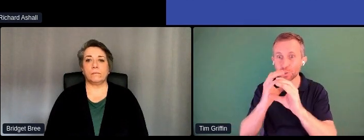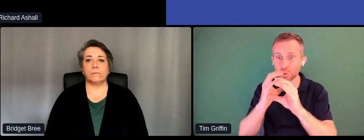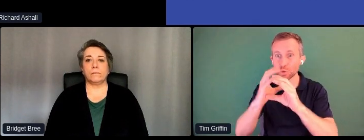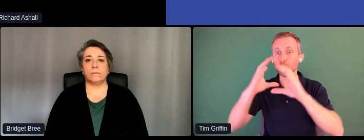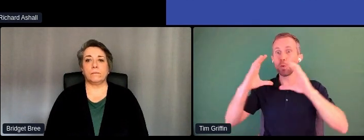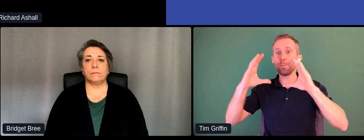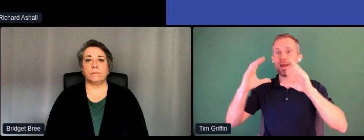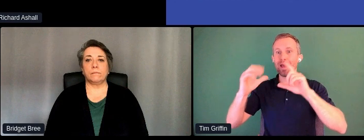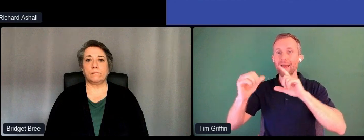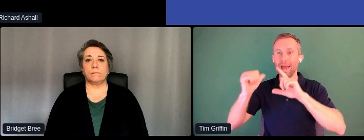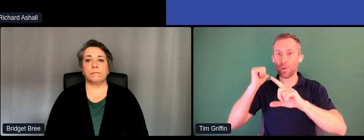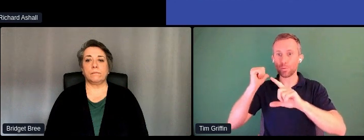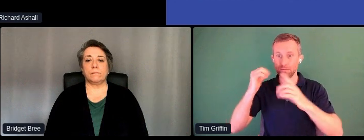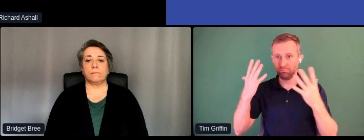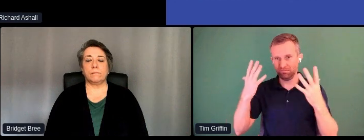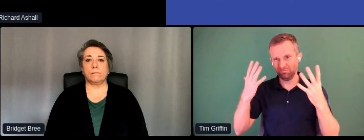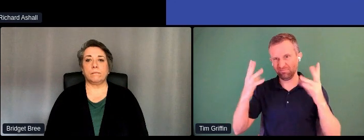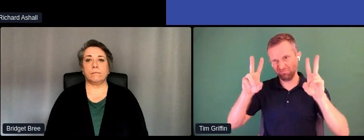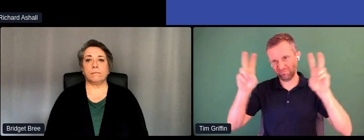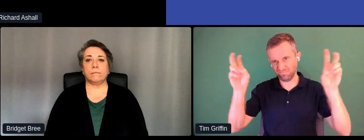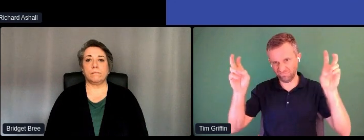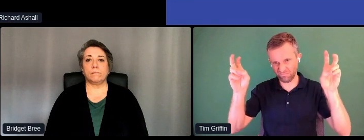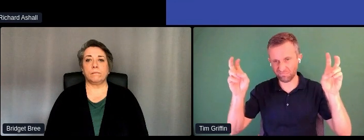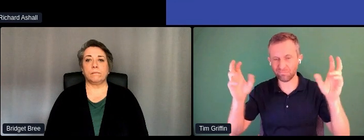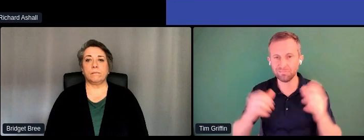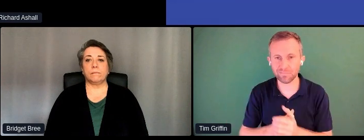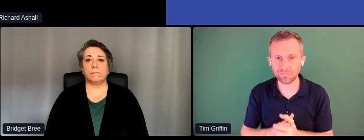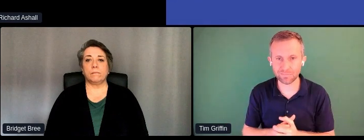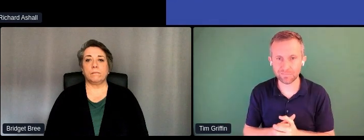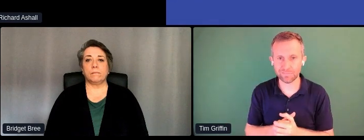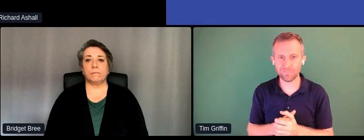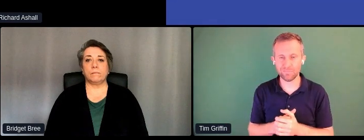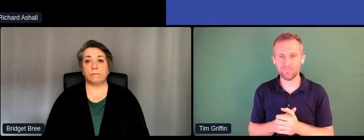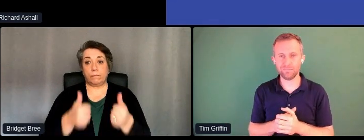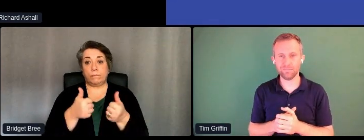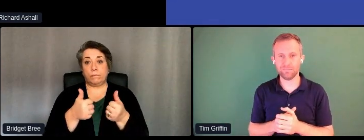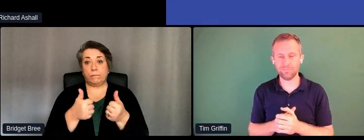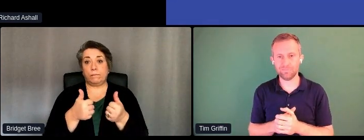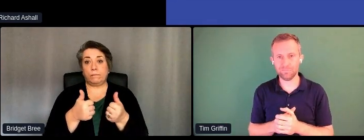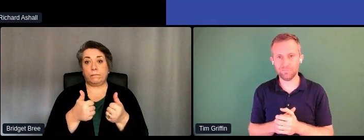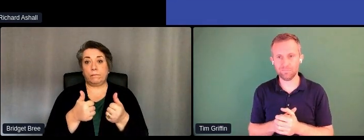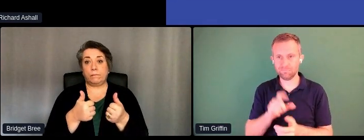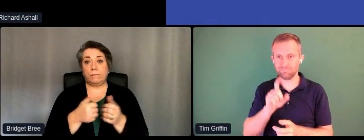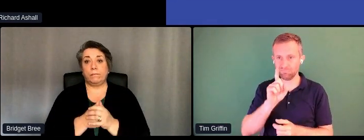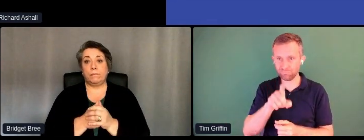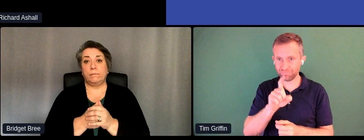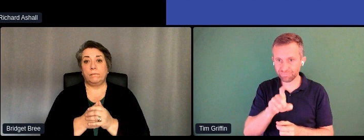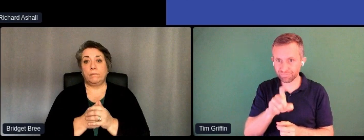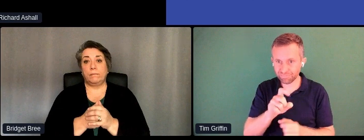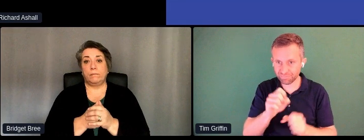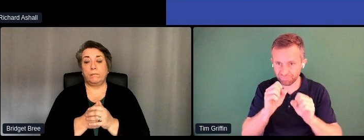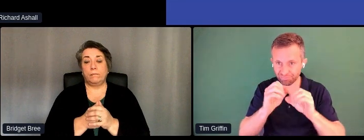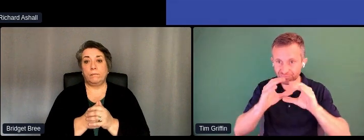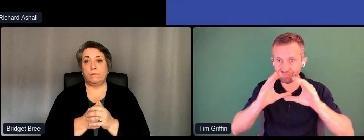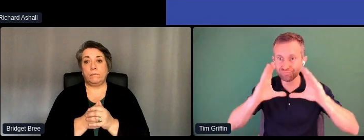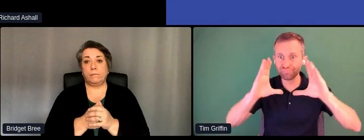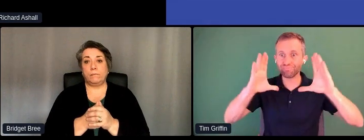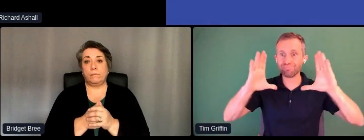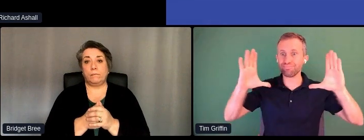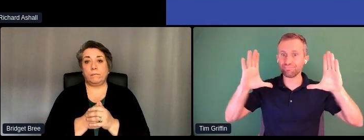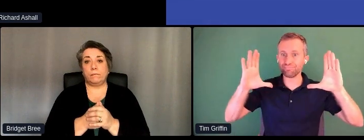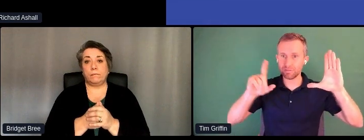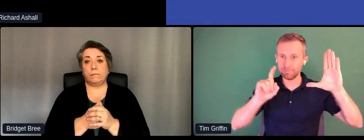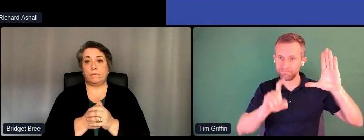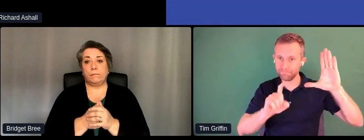significantly make the screen bigger and much easier